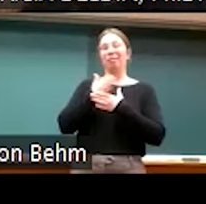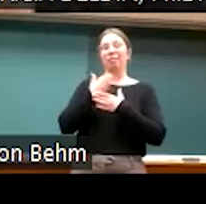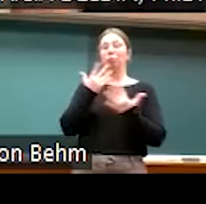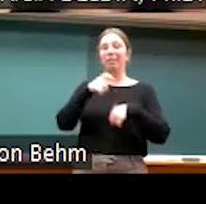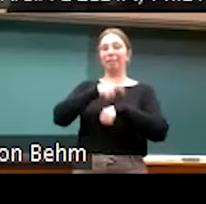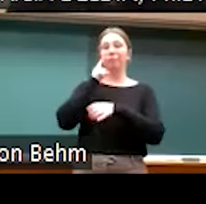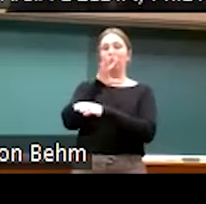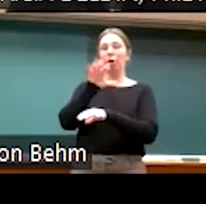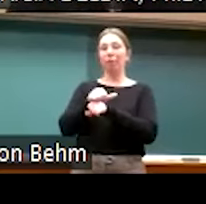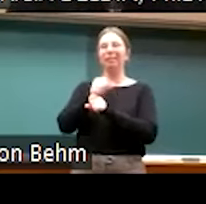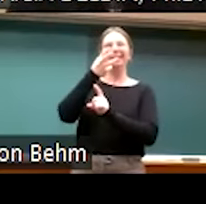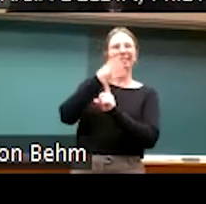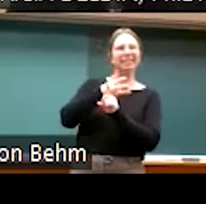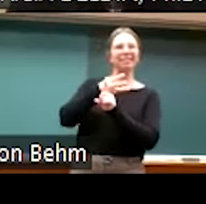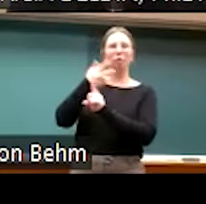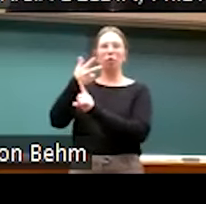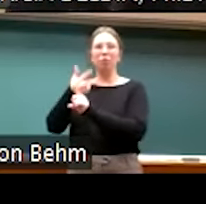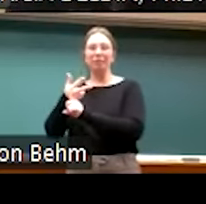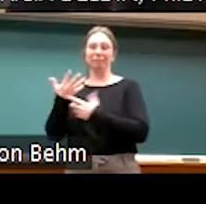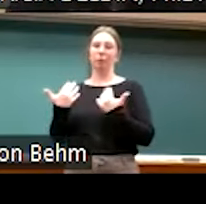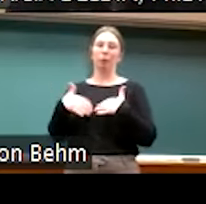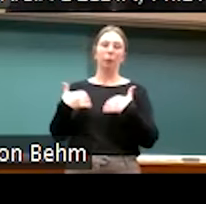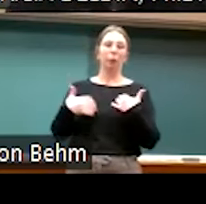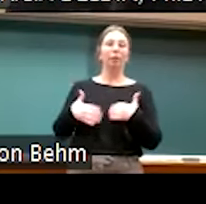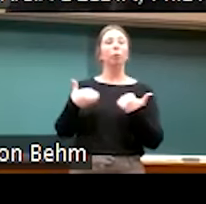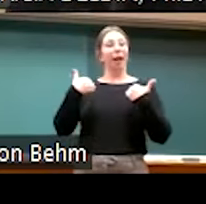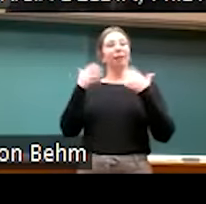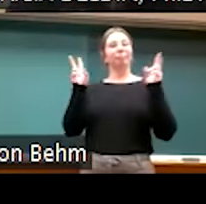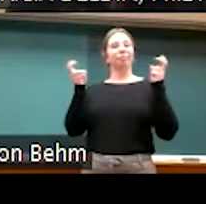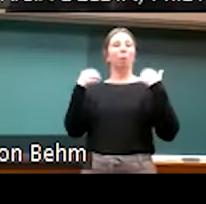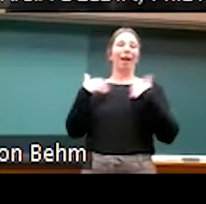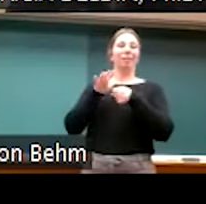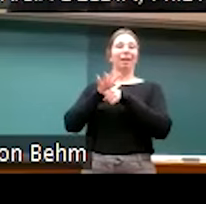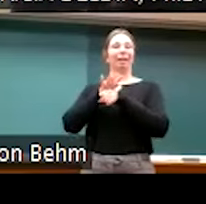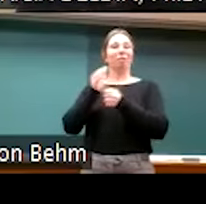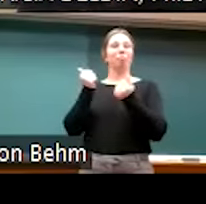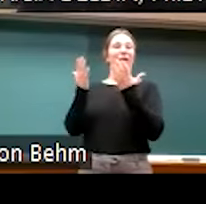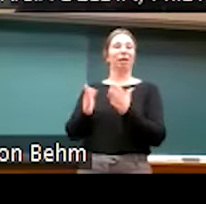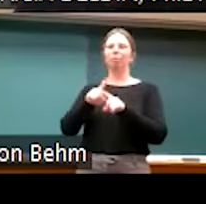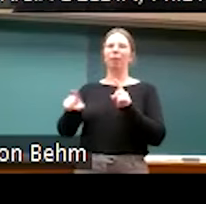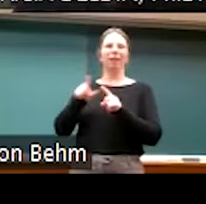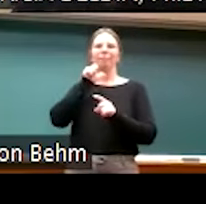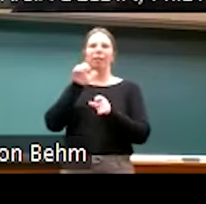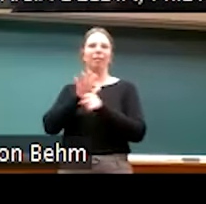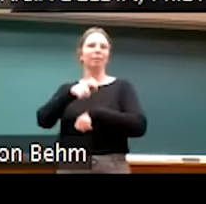though supposedly we have enough care providers, we actually in reality can't see all the people that need help.